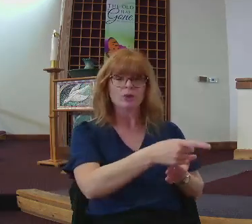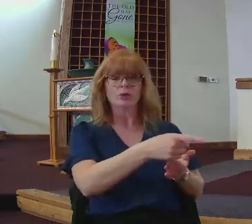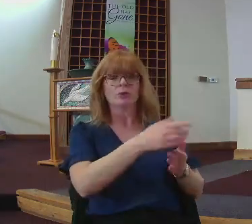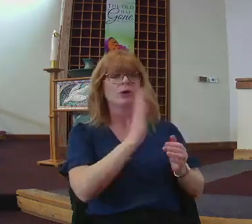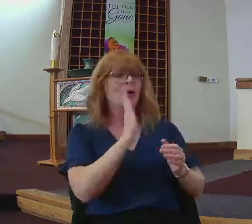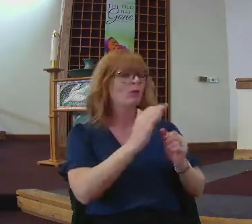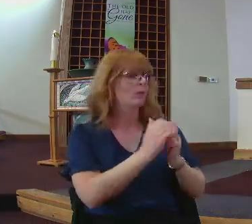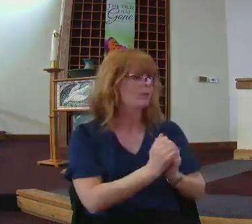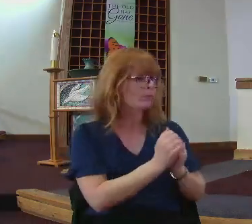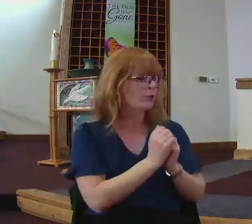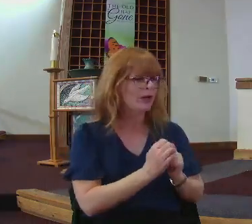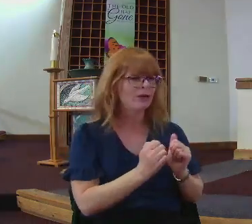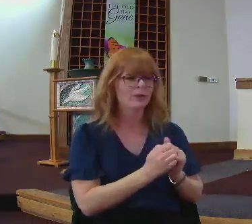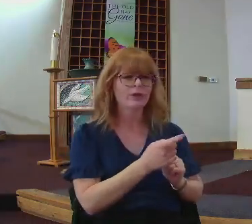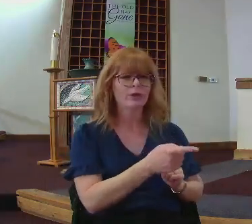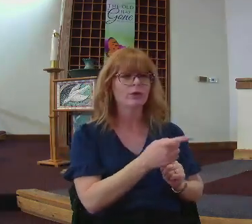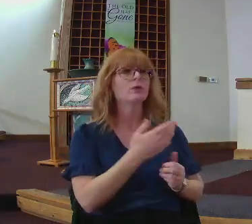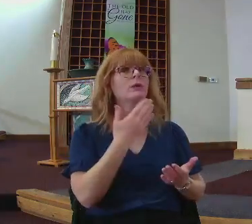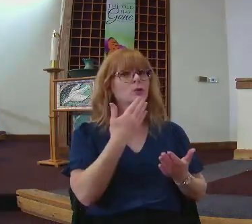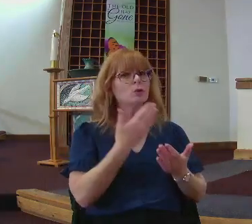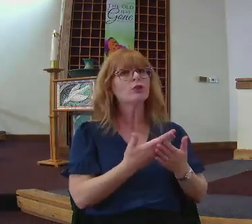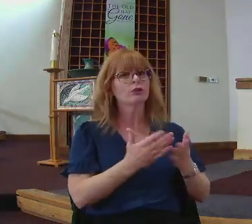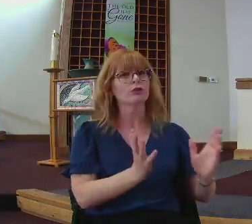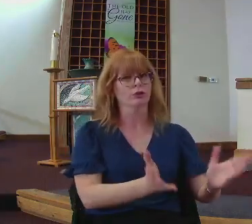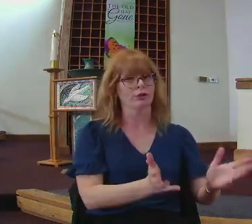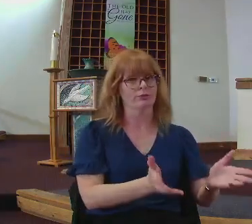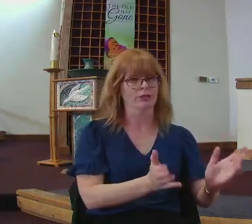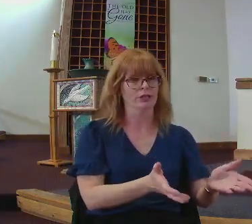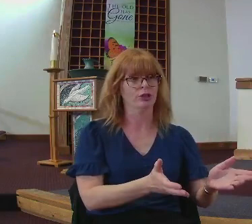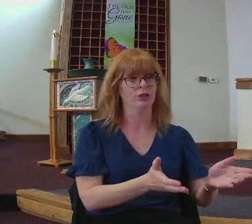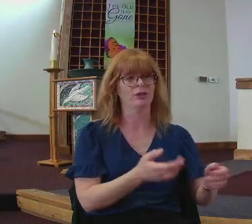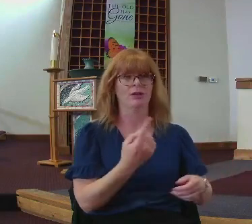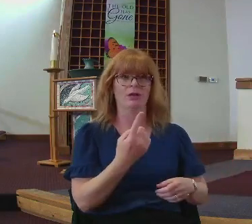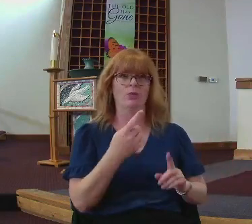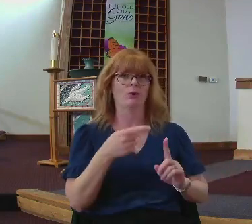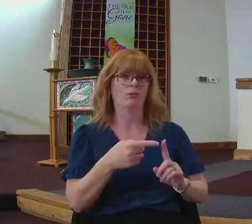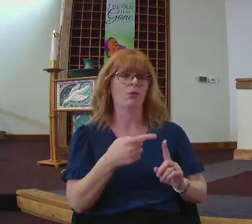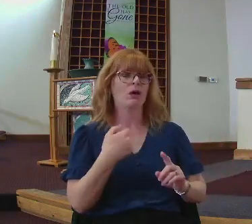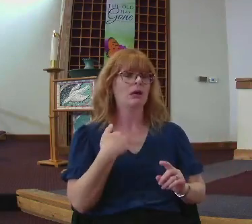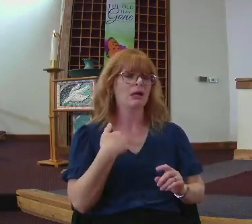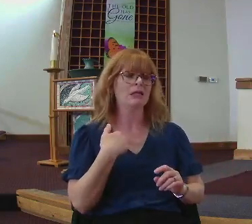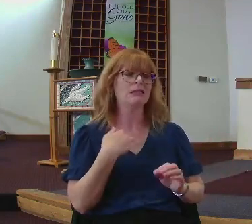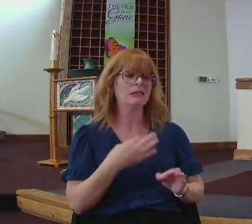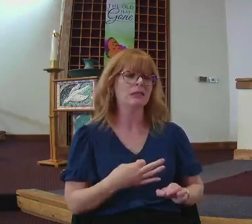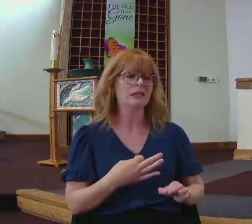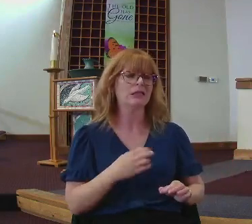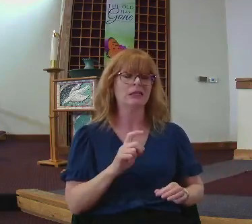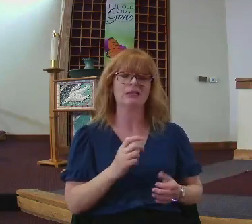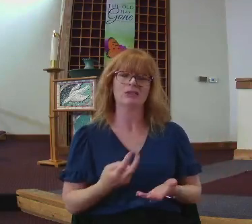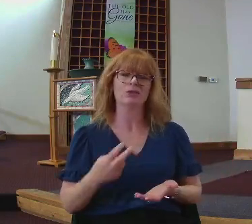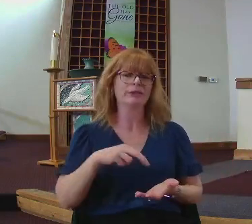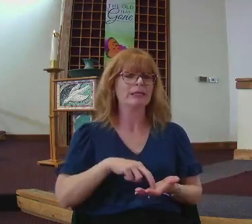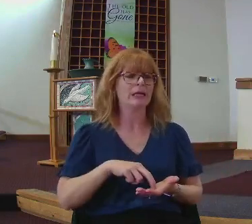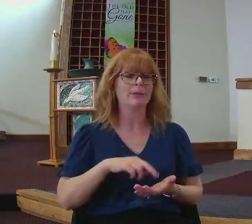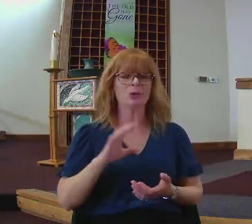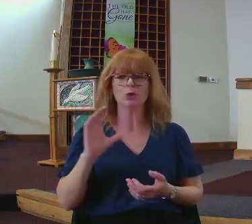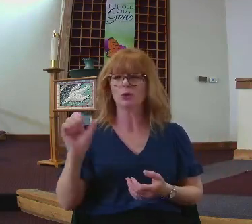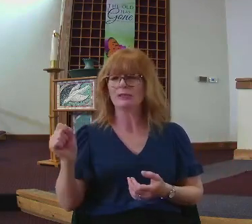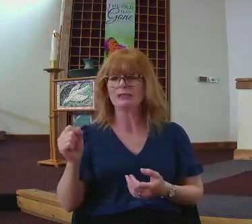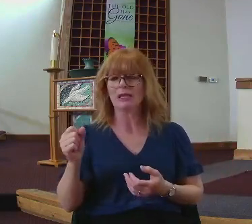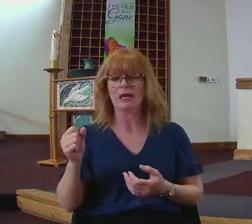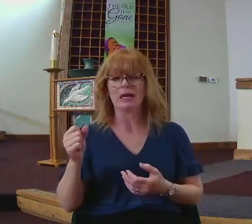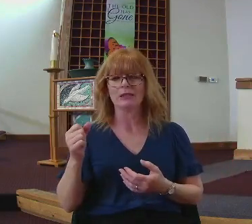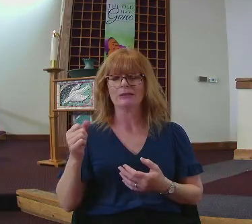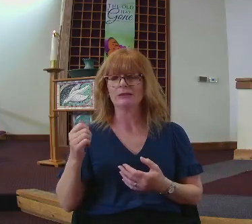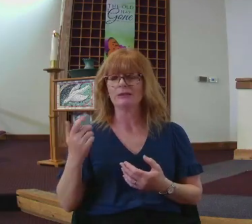pray with you. And so we had a good conversation together. And at one point, I got up and I left the room because I just needed a breath of fresh air. And I went and got a cup